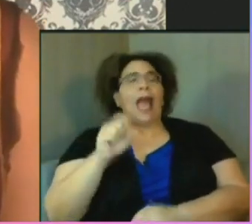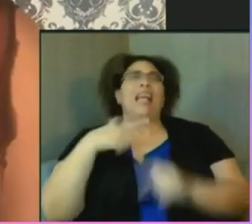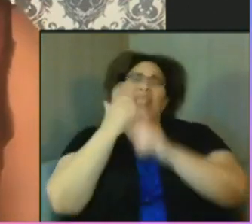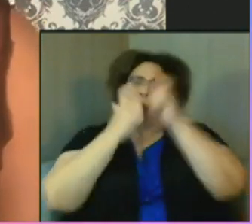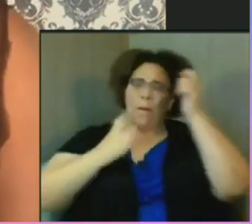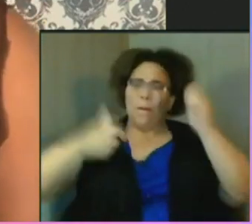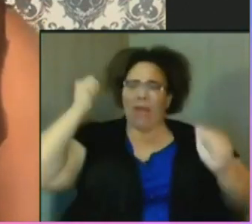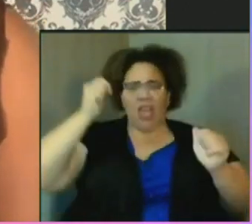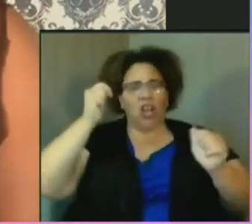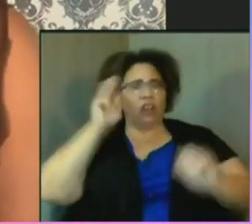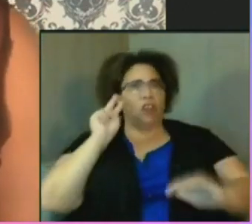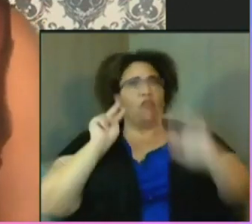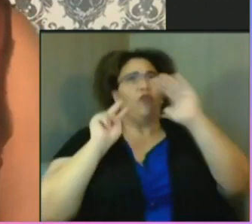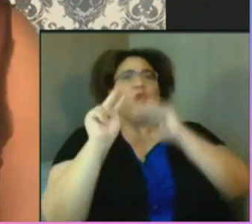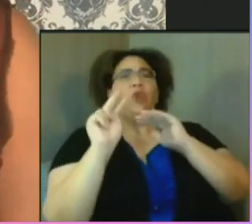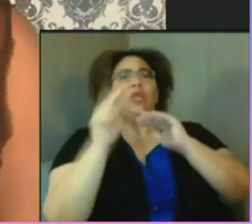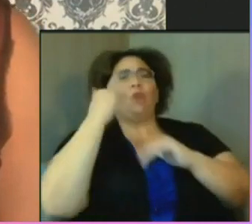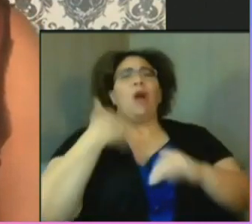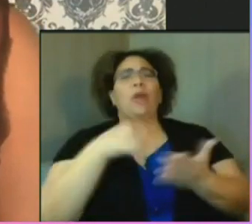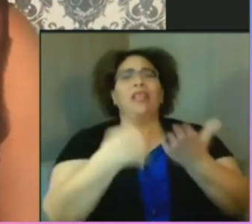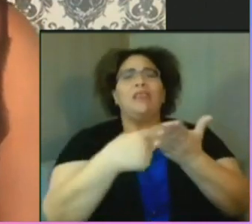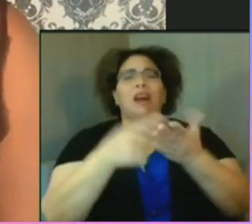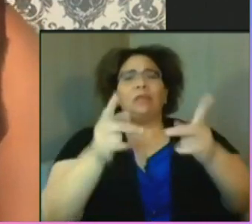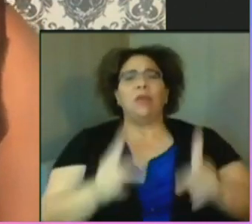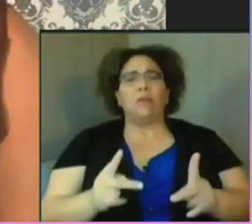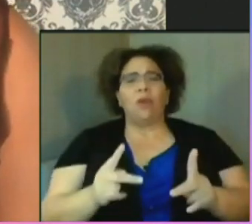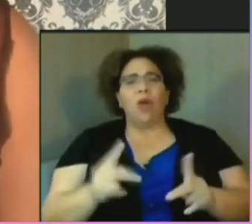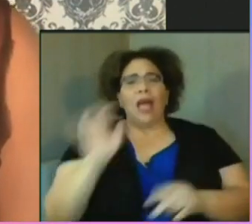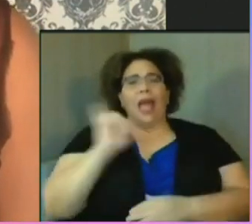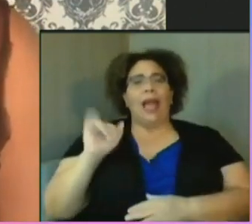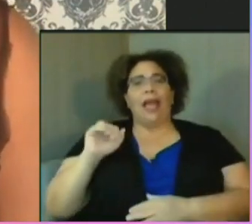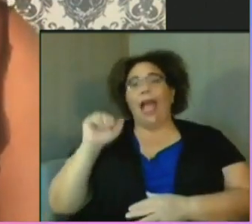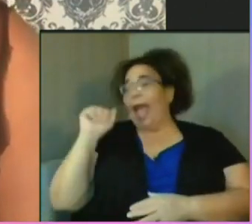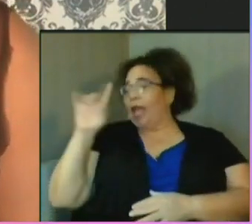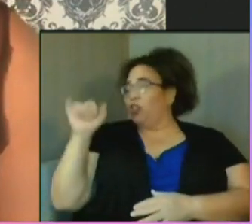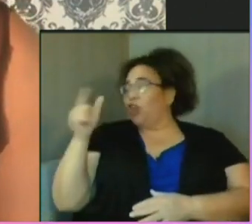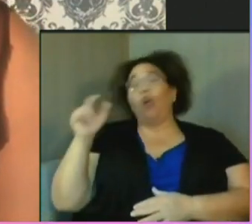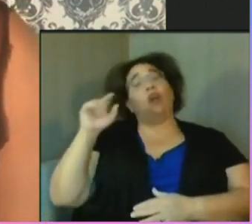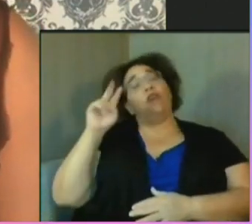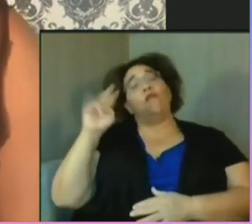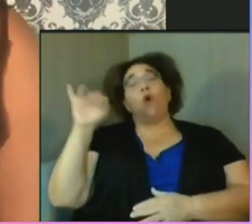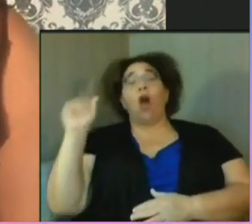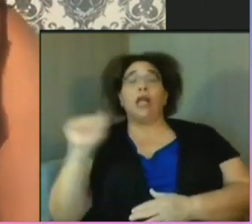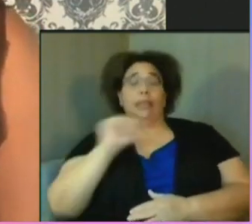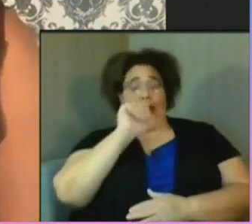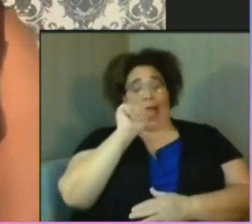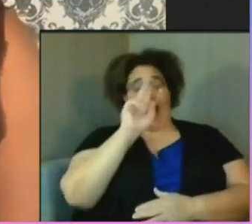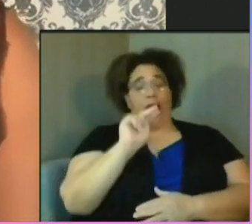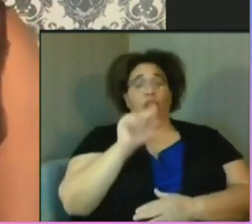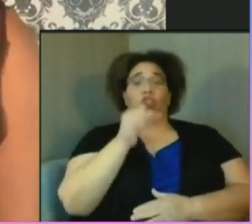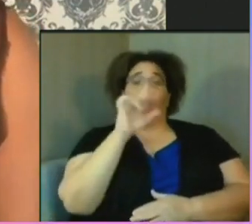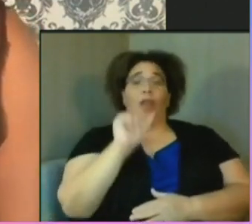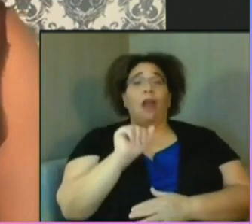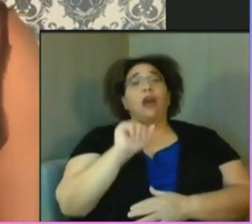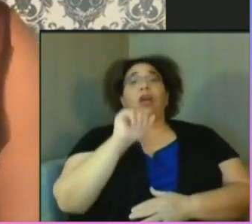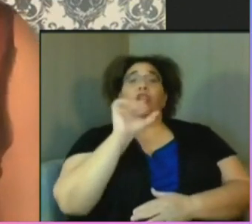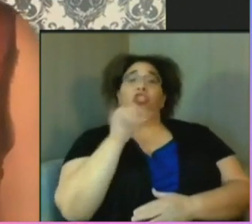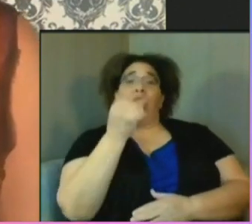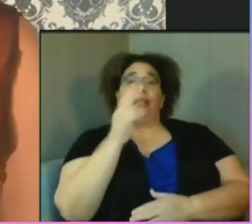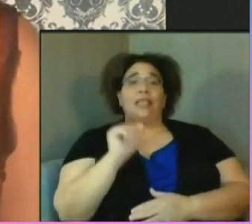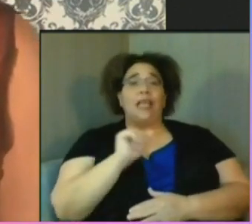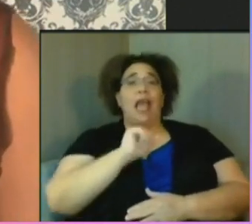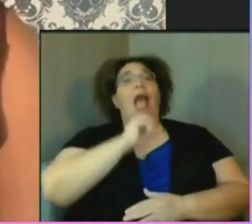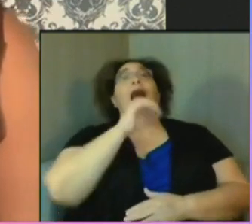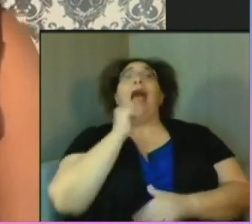we talk to people such as Angelica Ross and Dominique Jackson, and artists such as